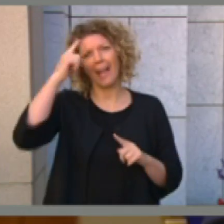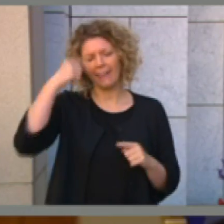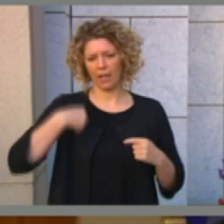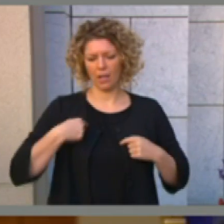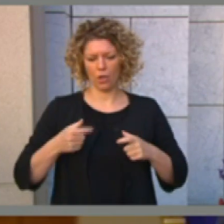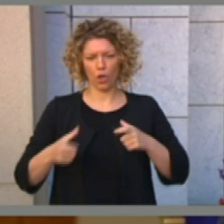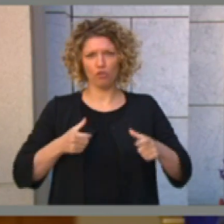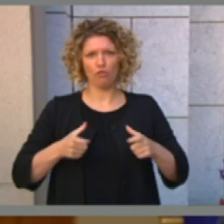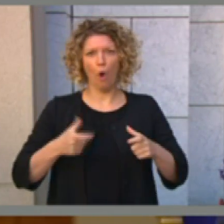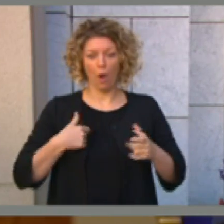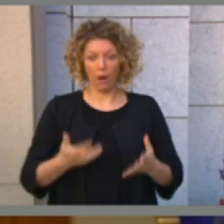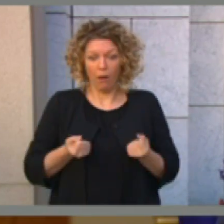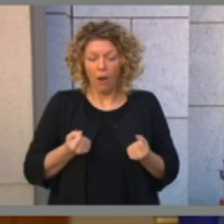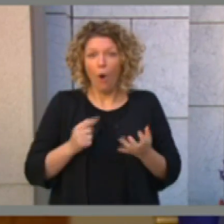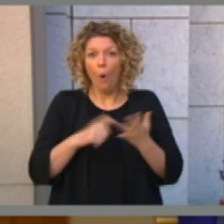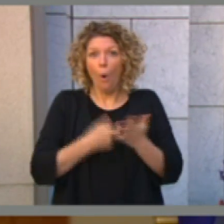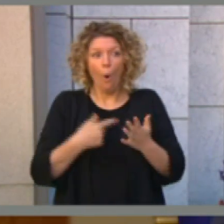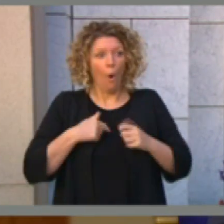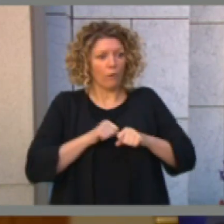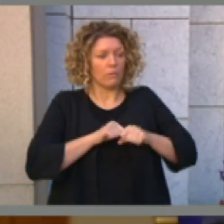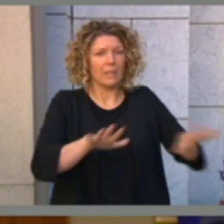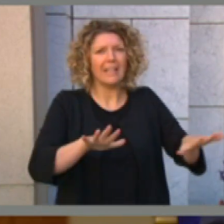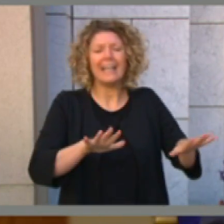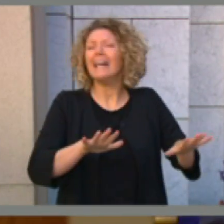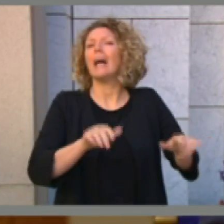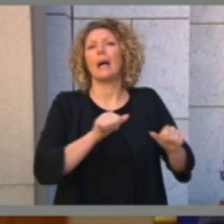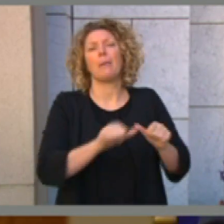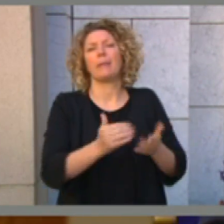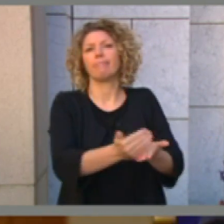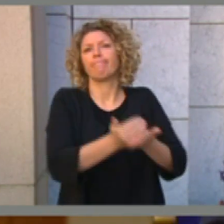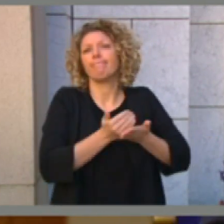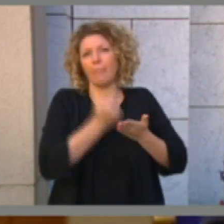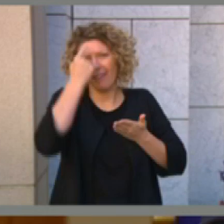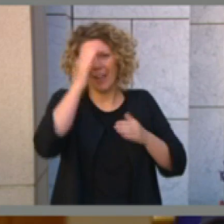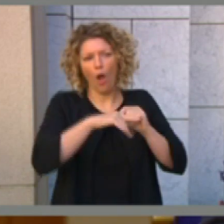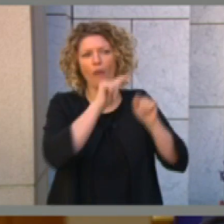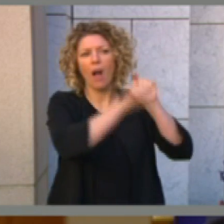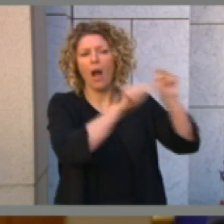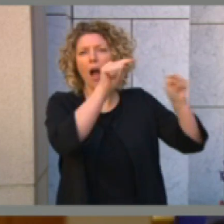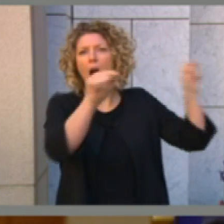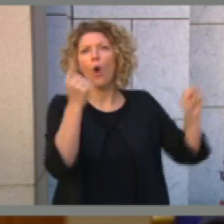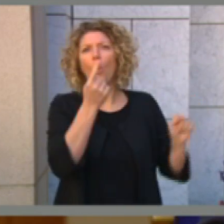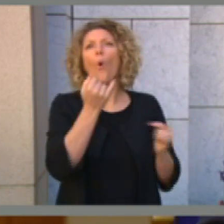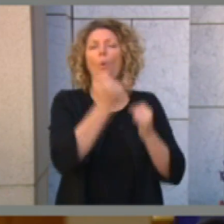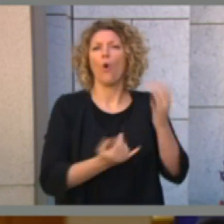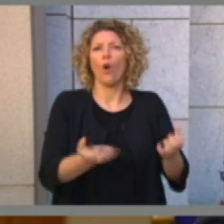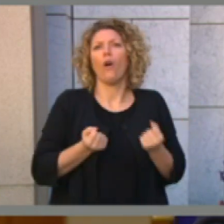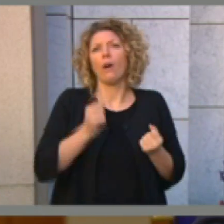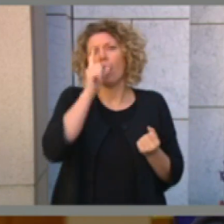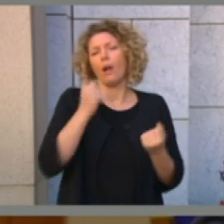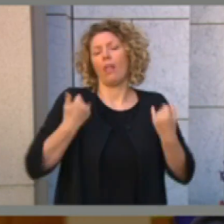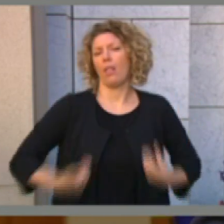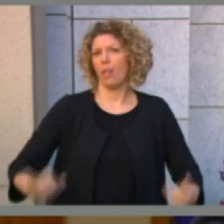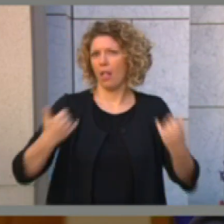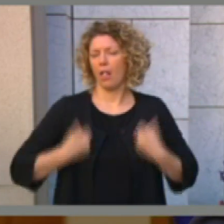to limit the spread to ensure that those who are more vulnerable are not affected. If we slow the spread, then we do save lives. And that is